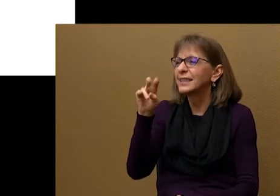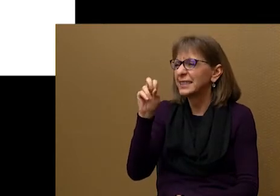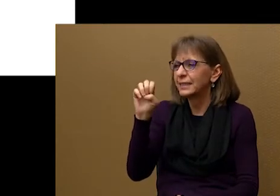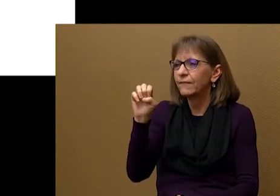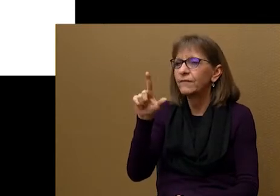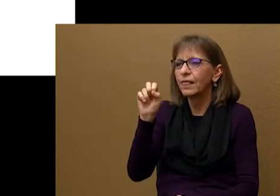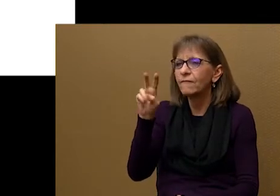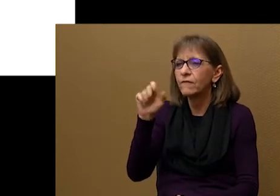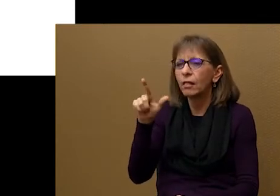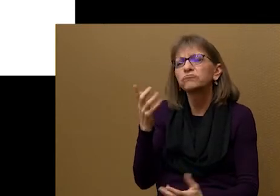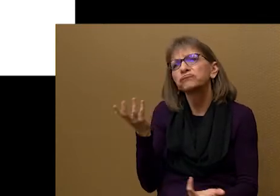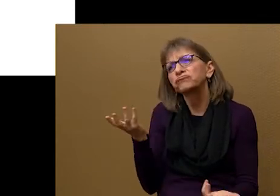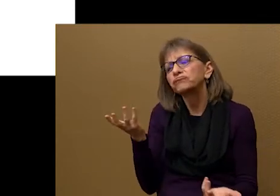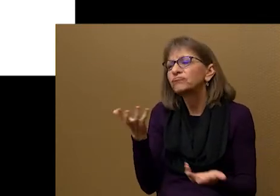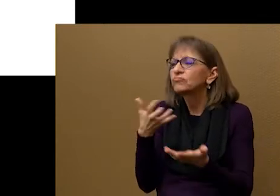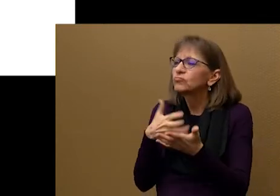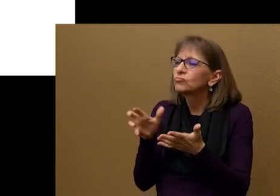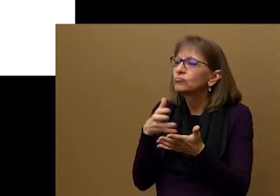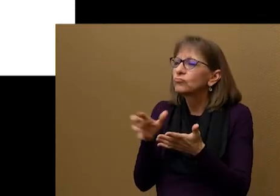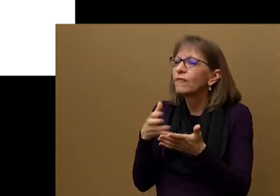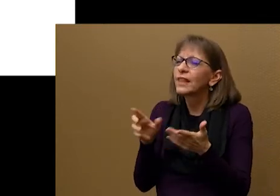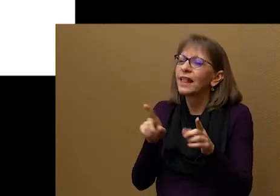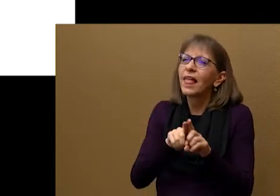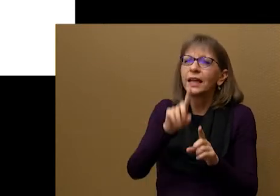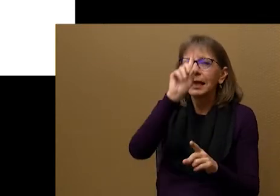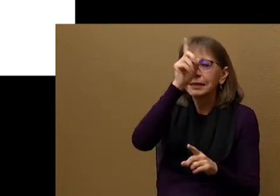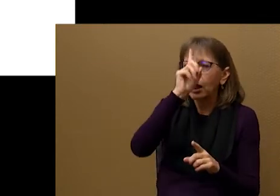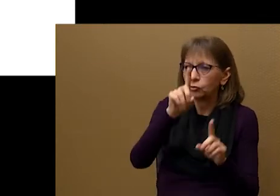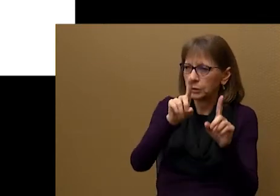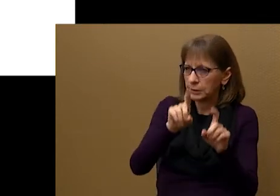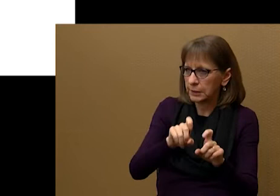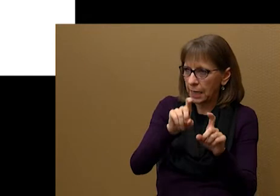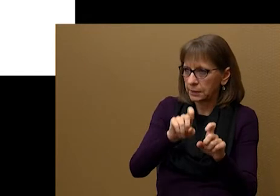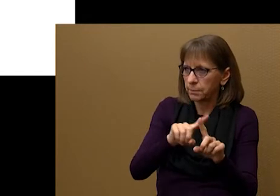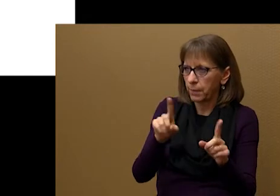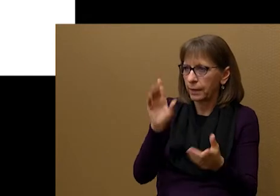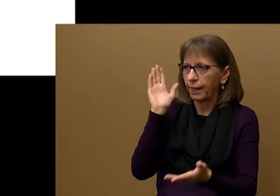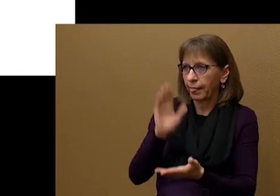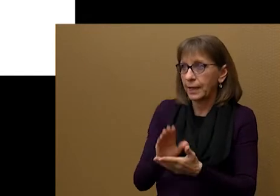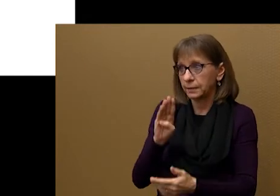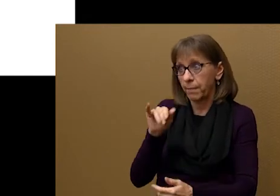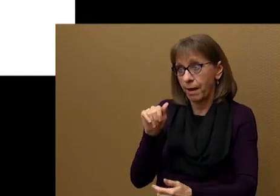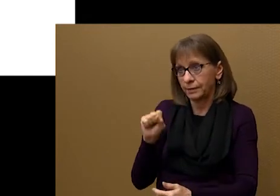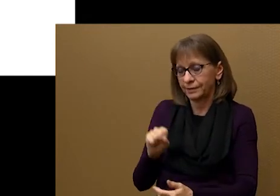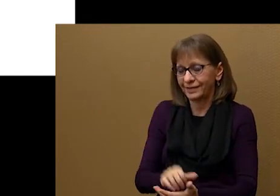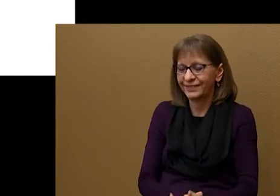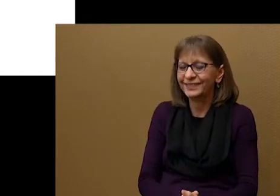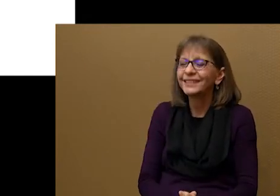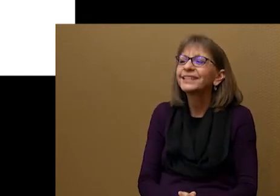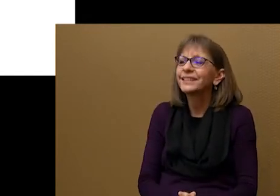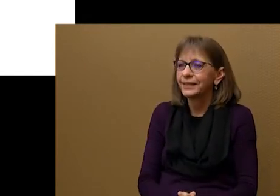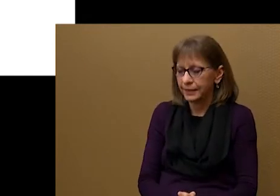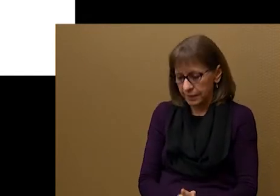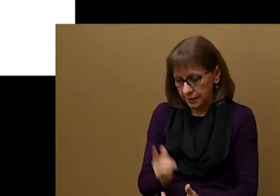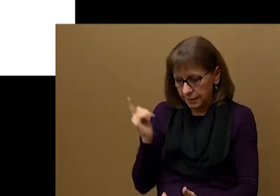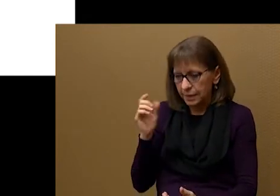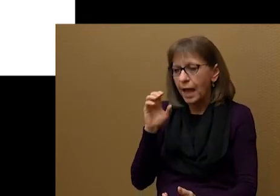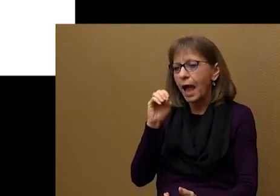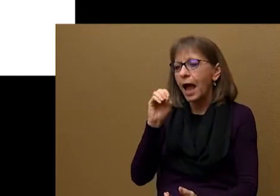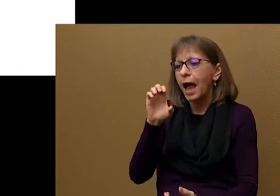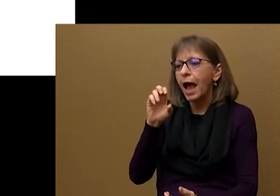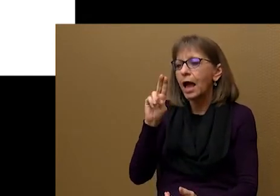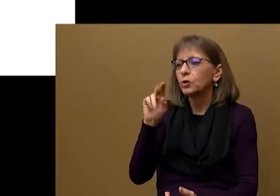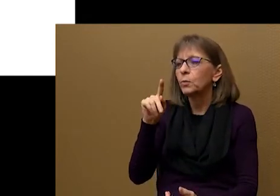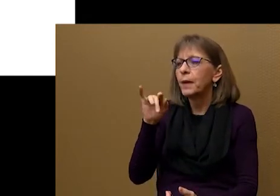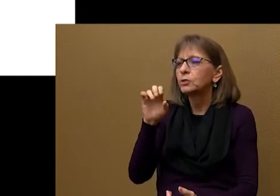level. It's roughly like an intelligence test, but it's probably less biased. And it's something